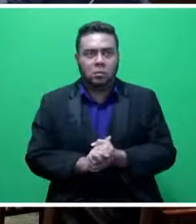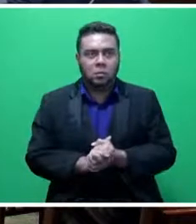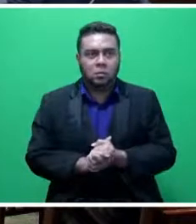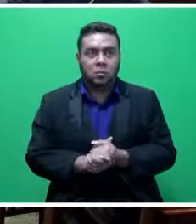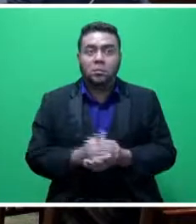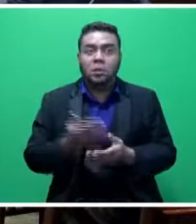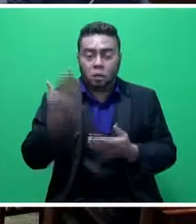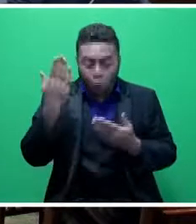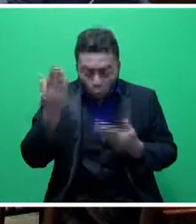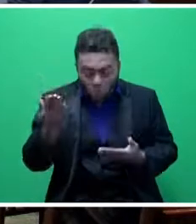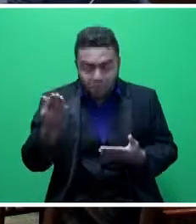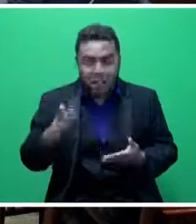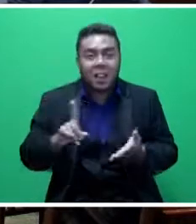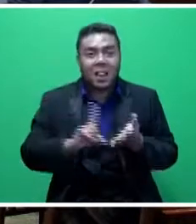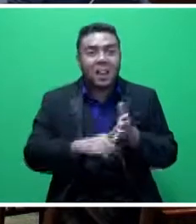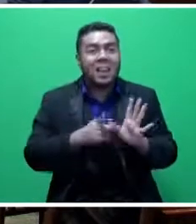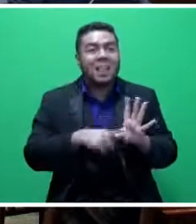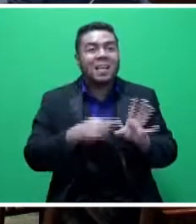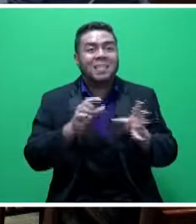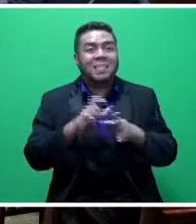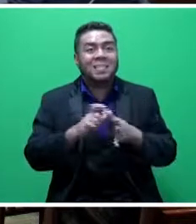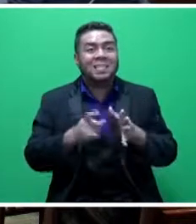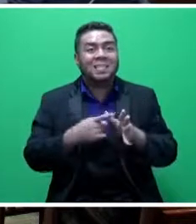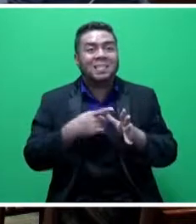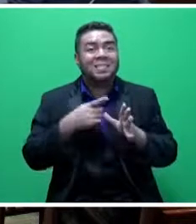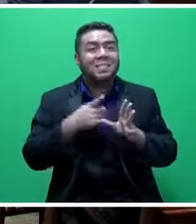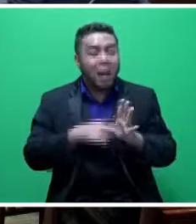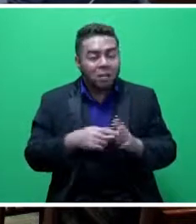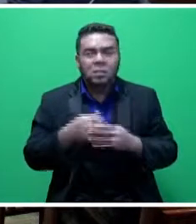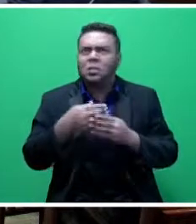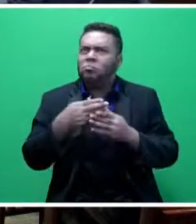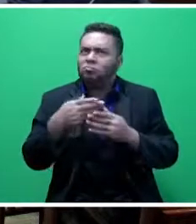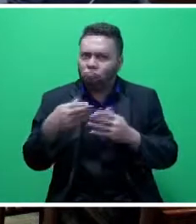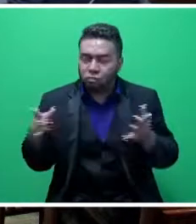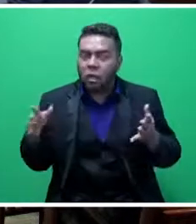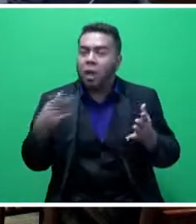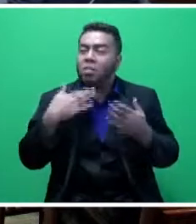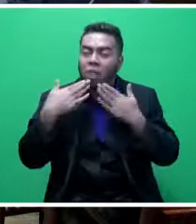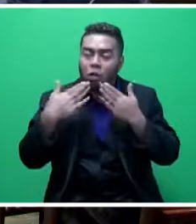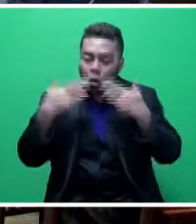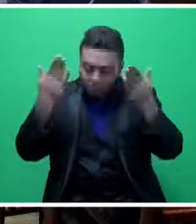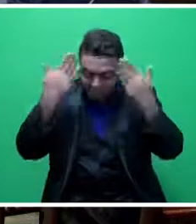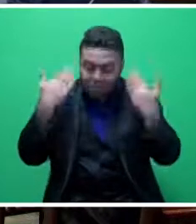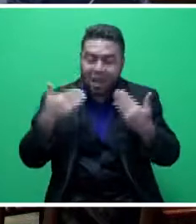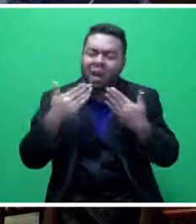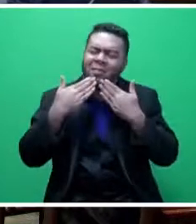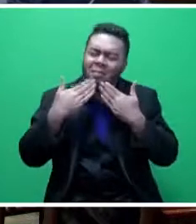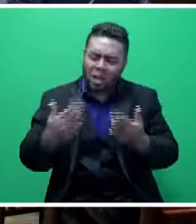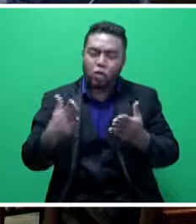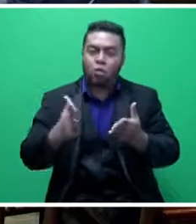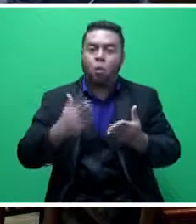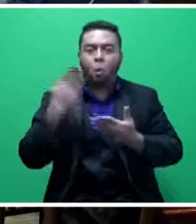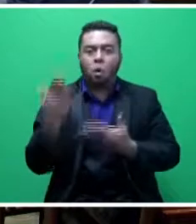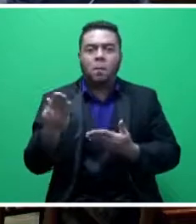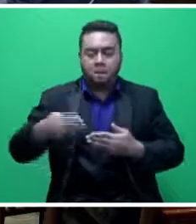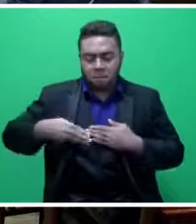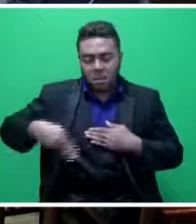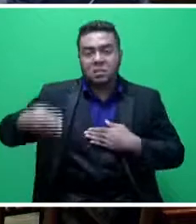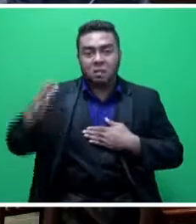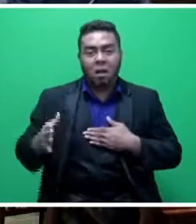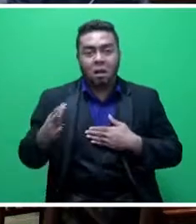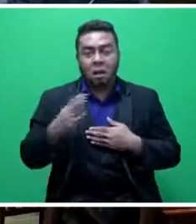Honorable Linda Tambua, you have the floor. Thank you, Honourable Speaker. I thank the Honourable Minister for explaining